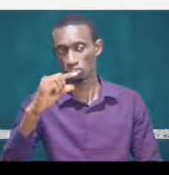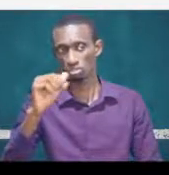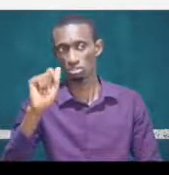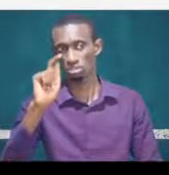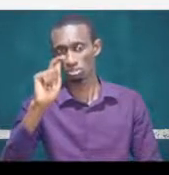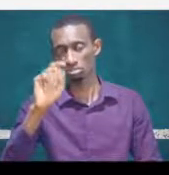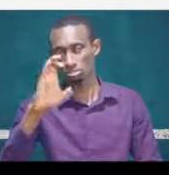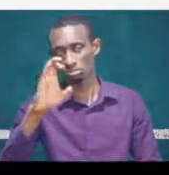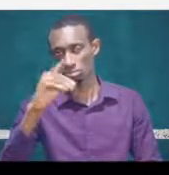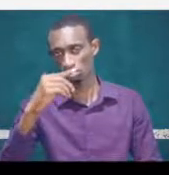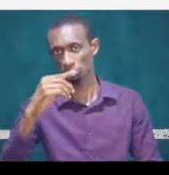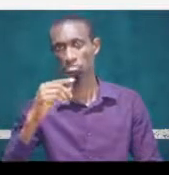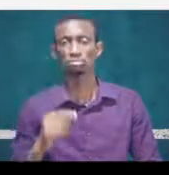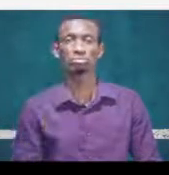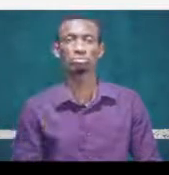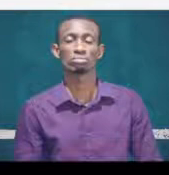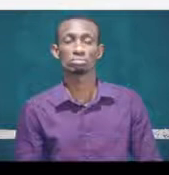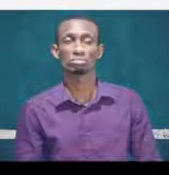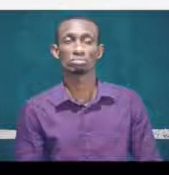CTTGA, TCG.